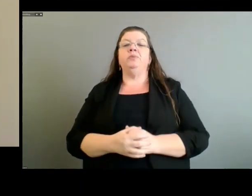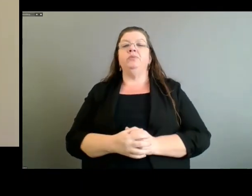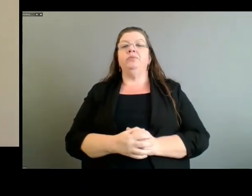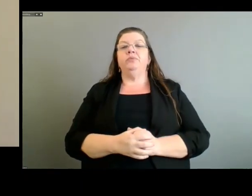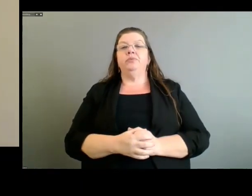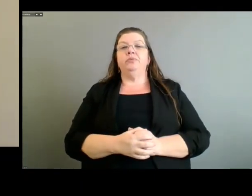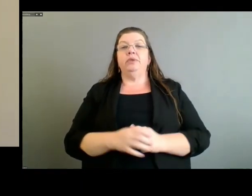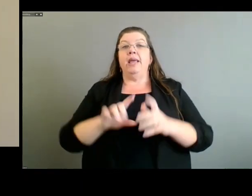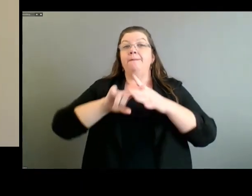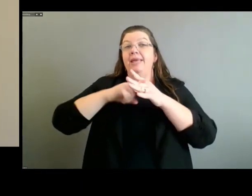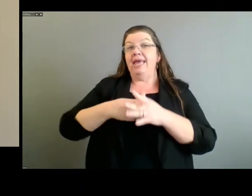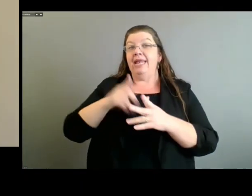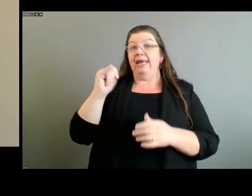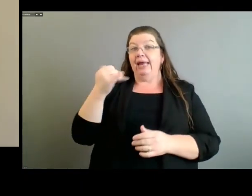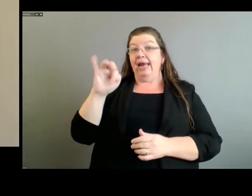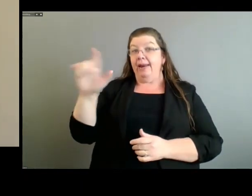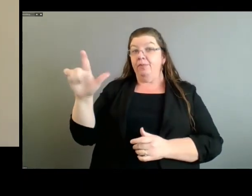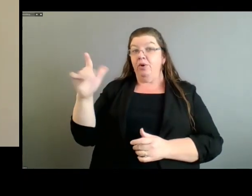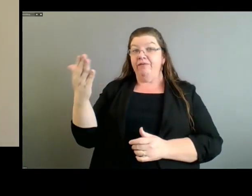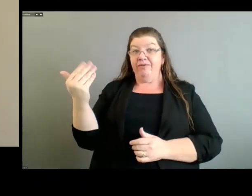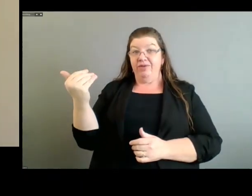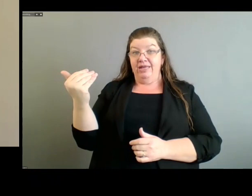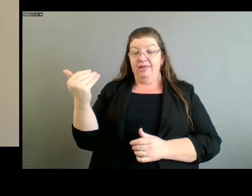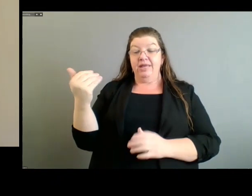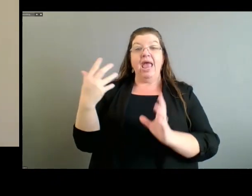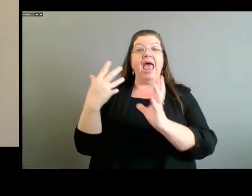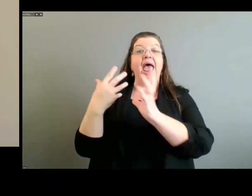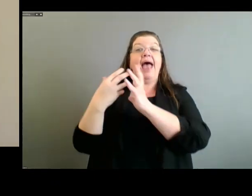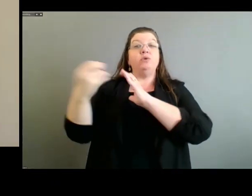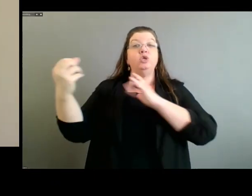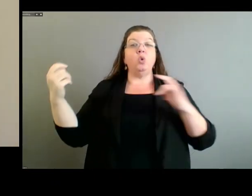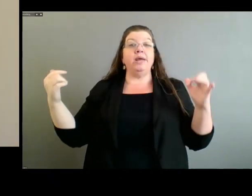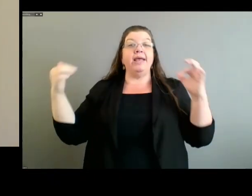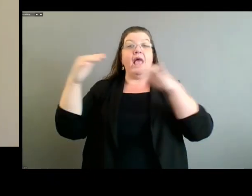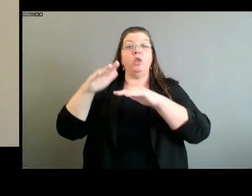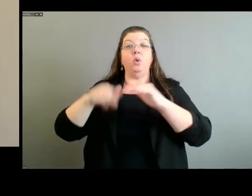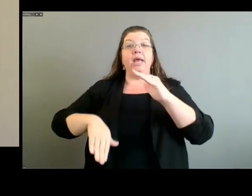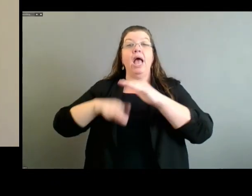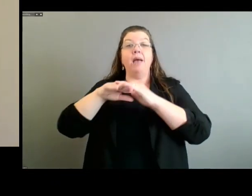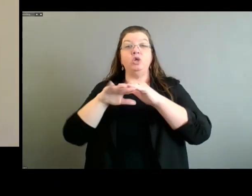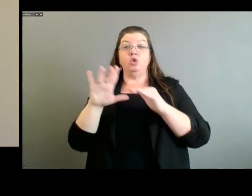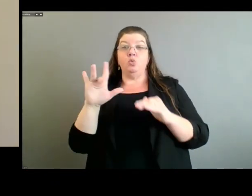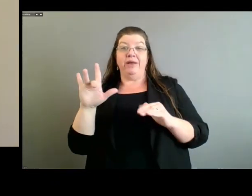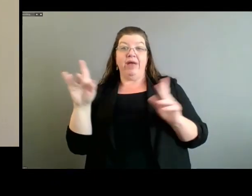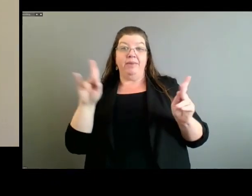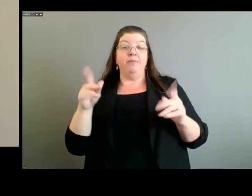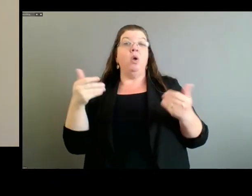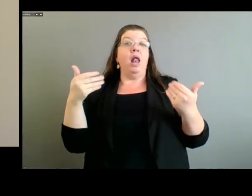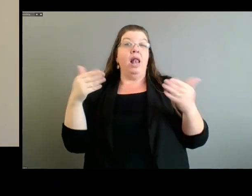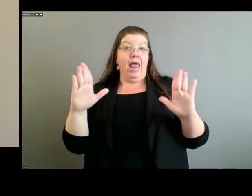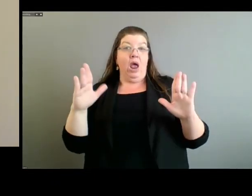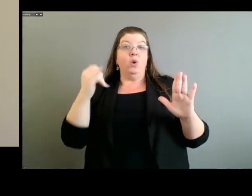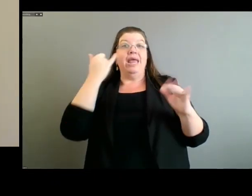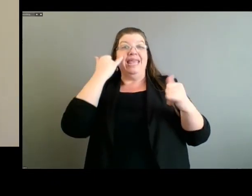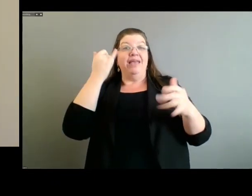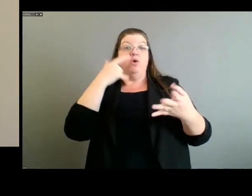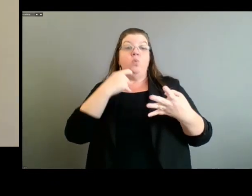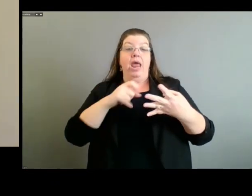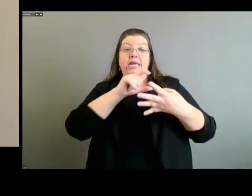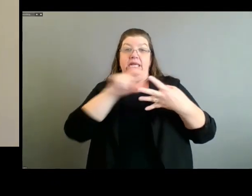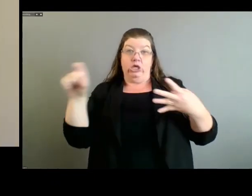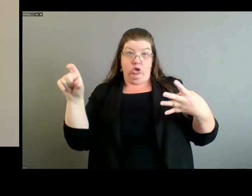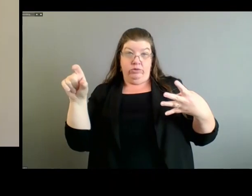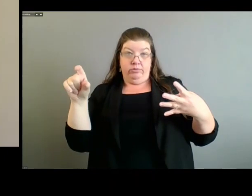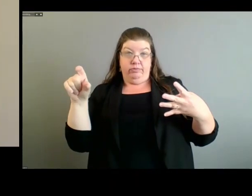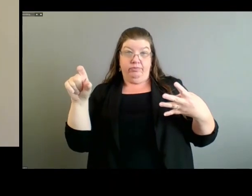Beginning April 15th, outdoor gatherings of up to 25 people are allowed when in the red tier.